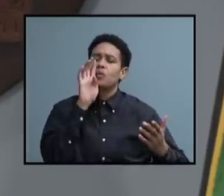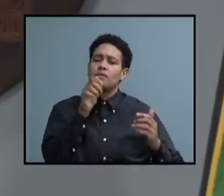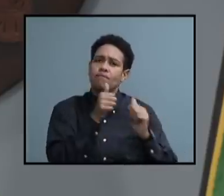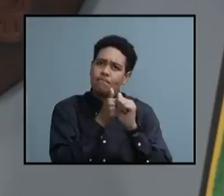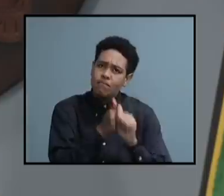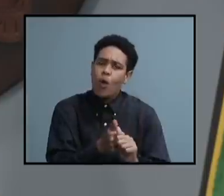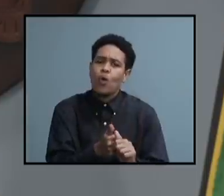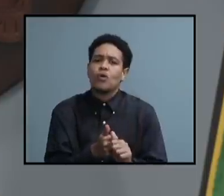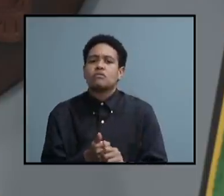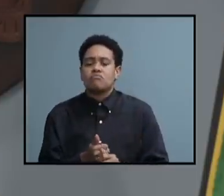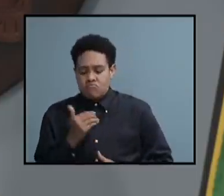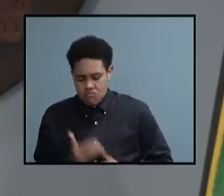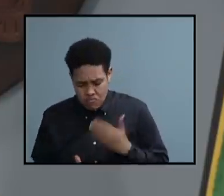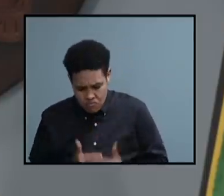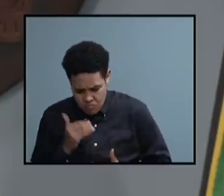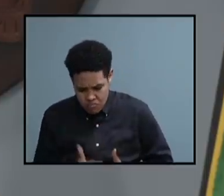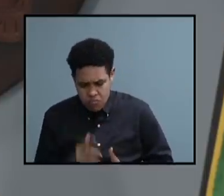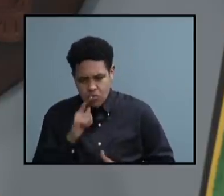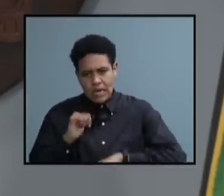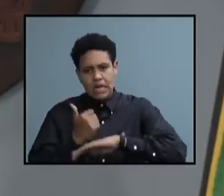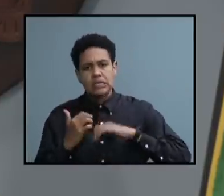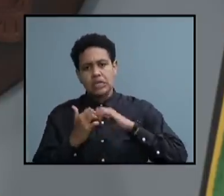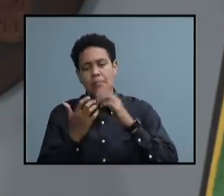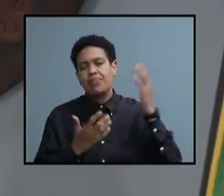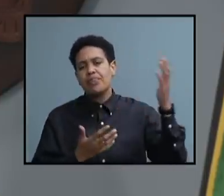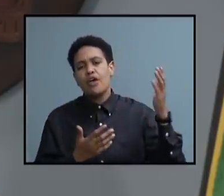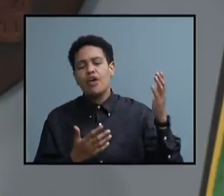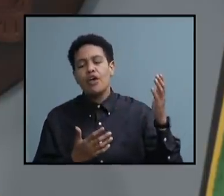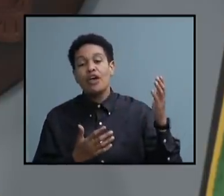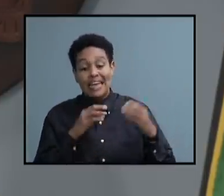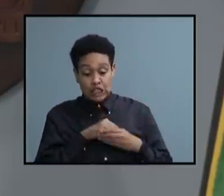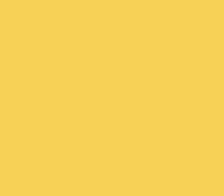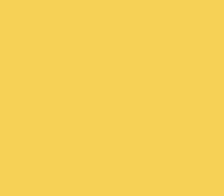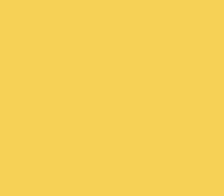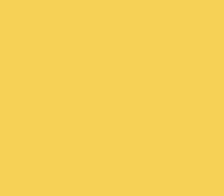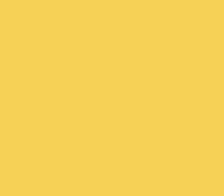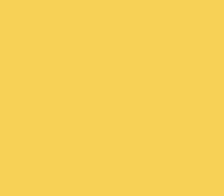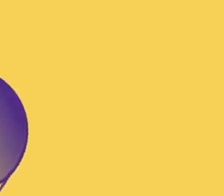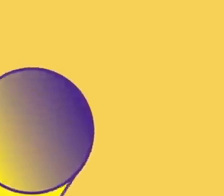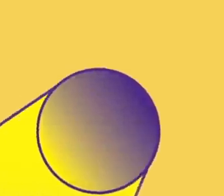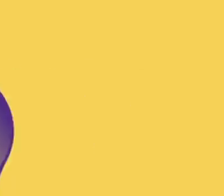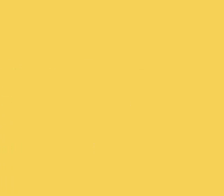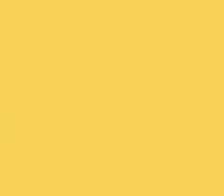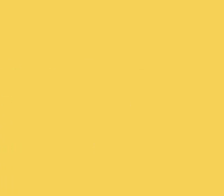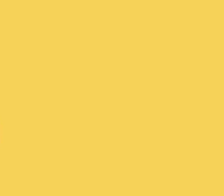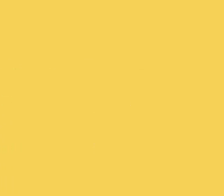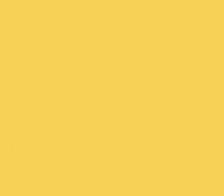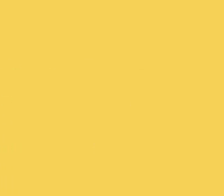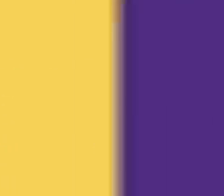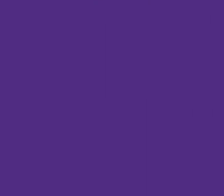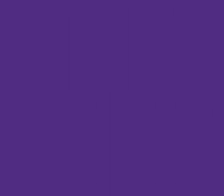the due process that is established internally and externally